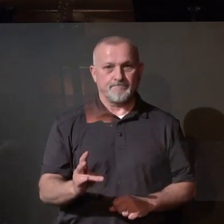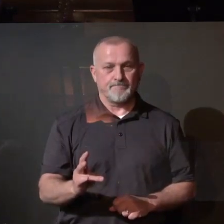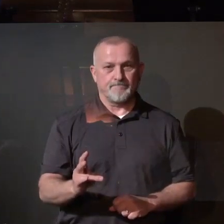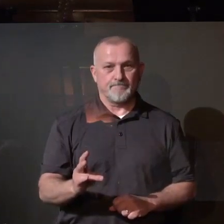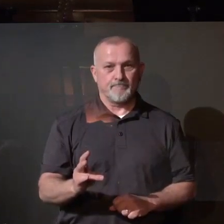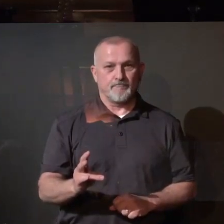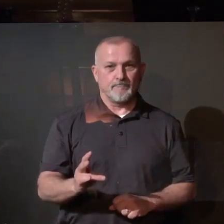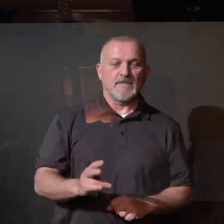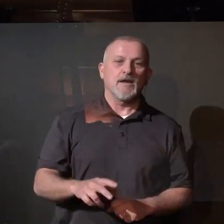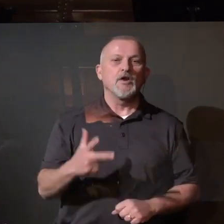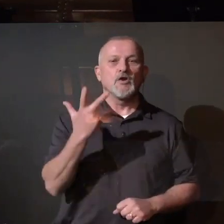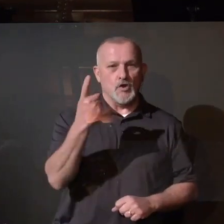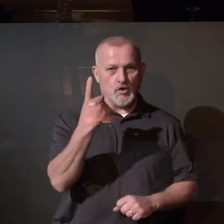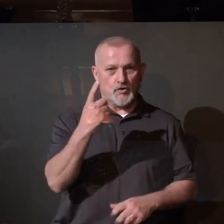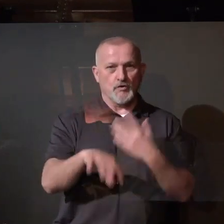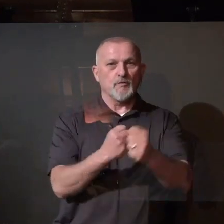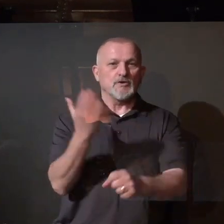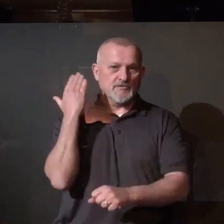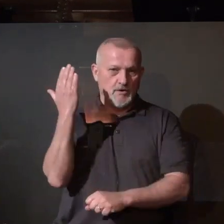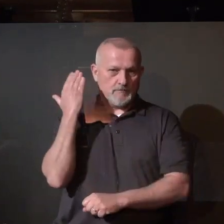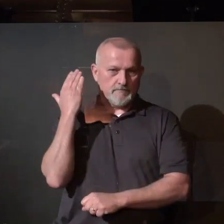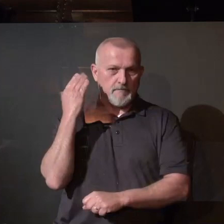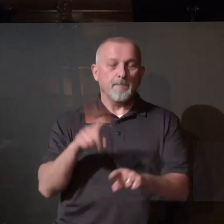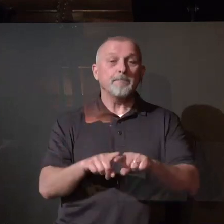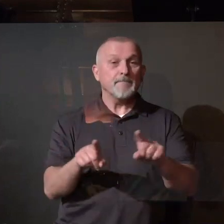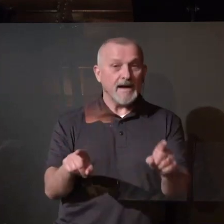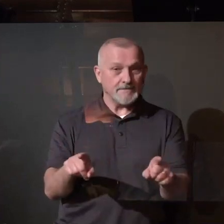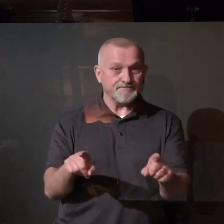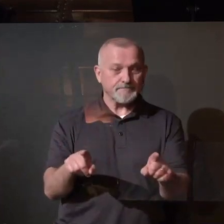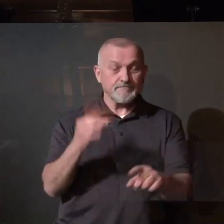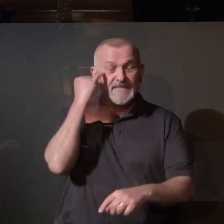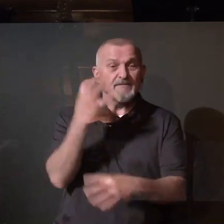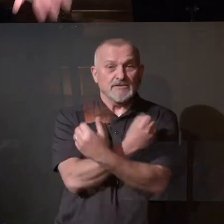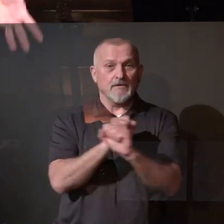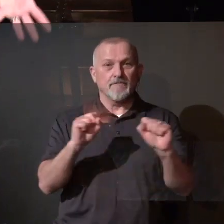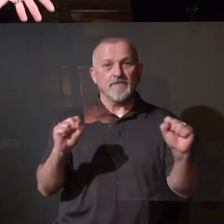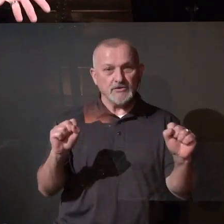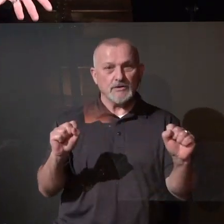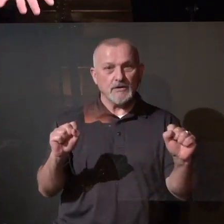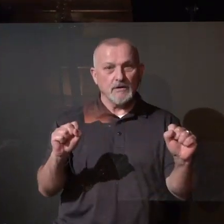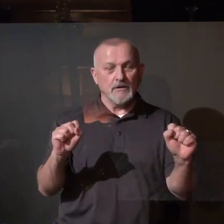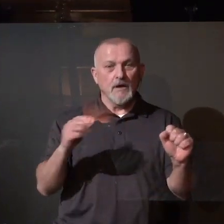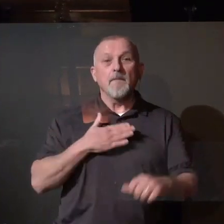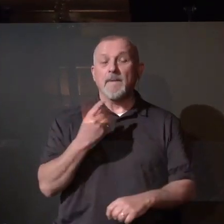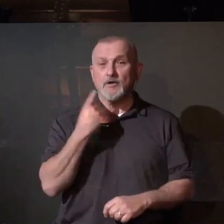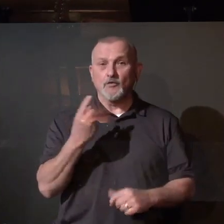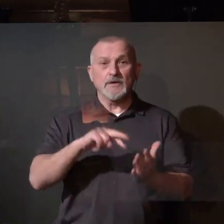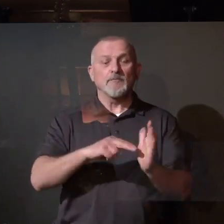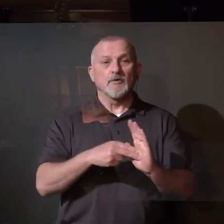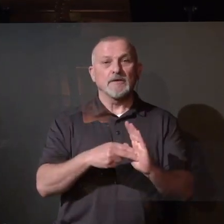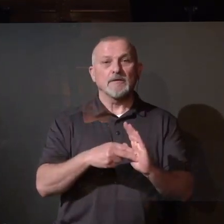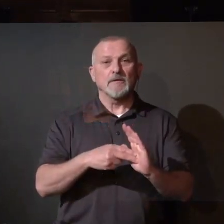was 31 years ago. But guess what? If salvation was my only